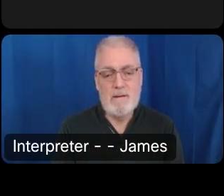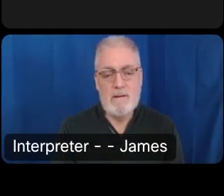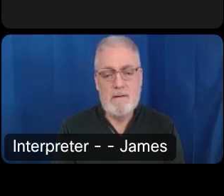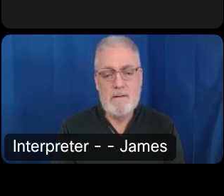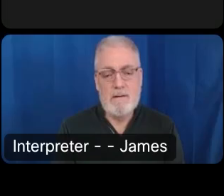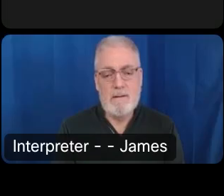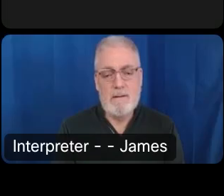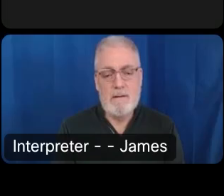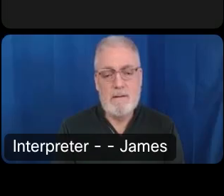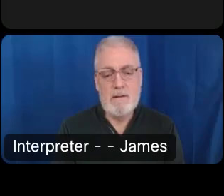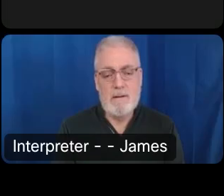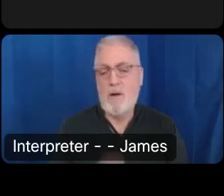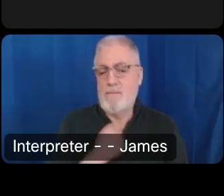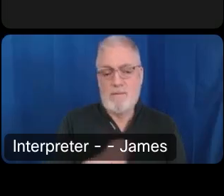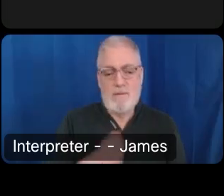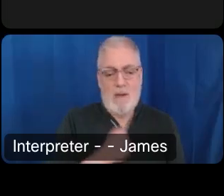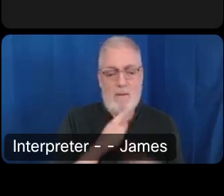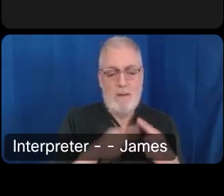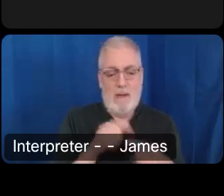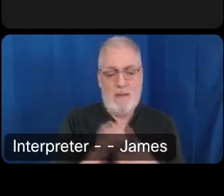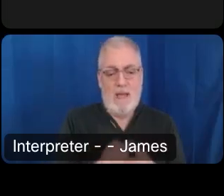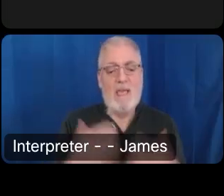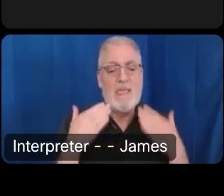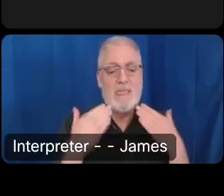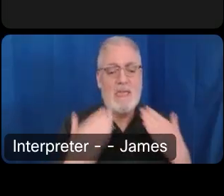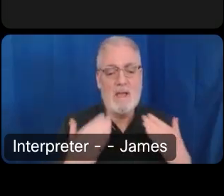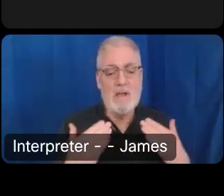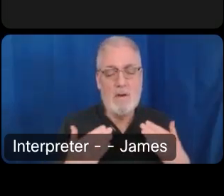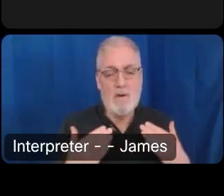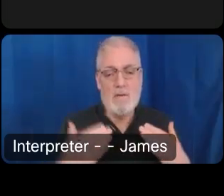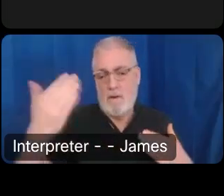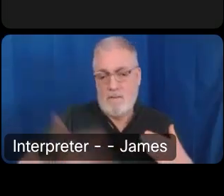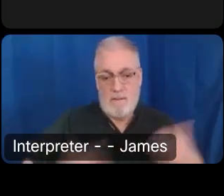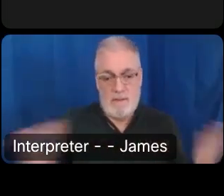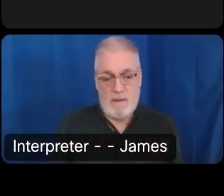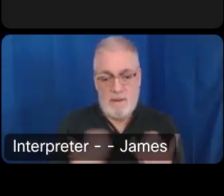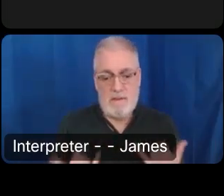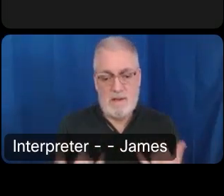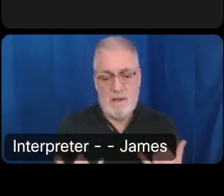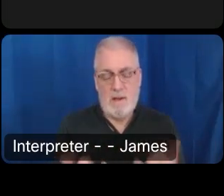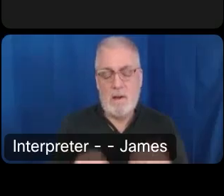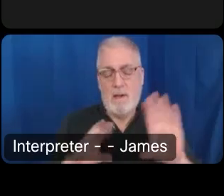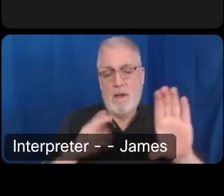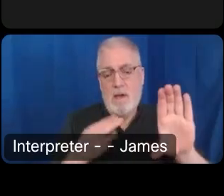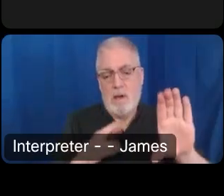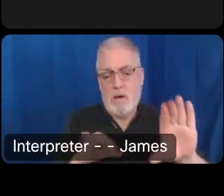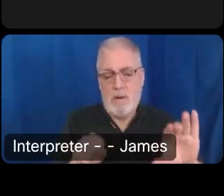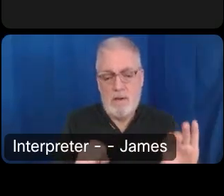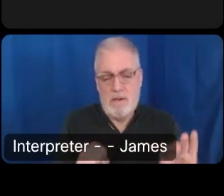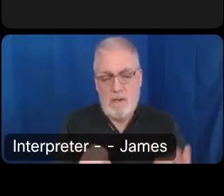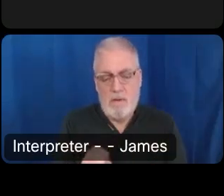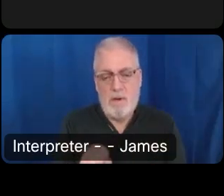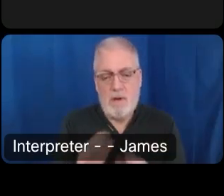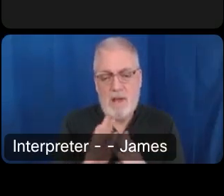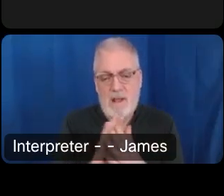Sorry about that. Thank you for having me here today. I'm Chris. Okay, so Chris, we could faintly hear